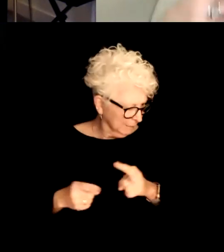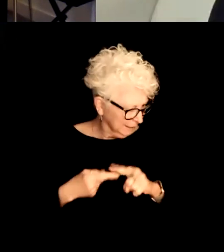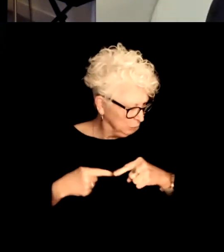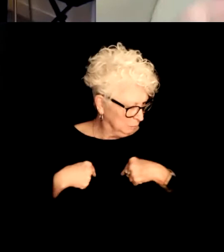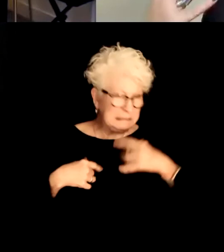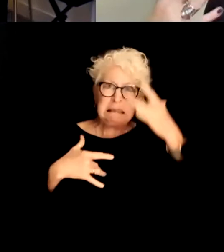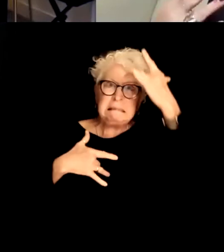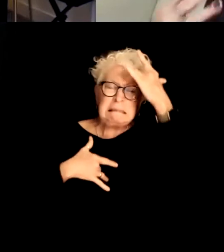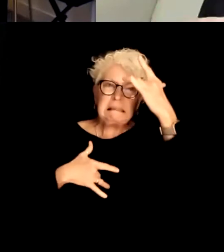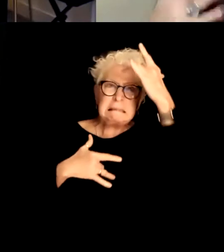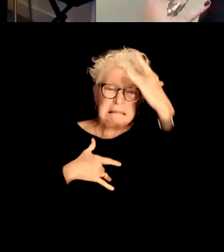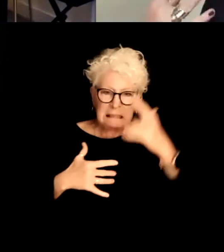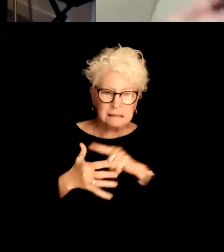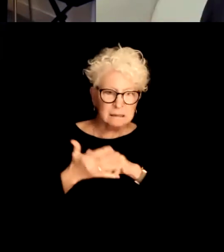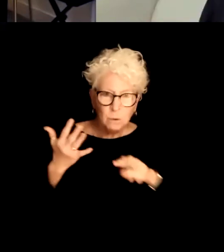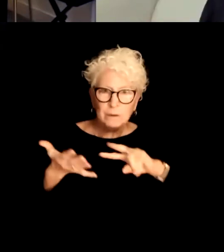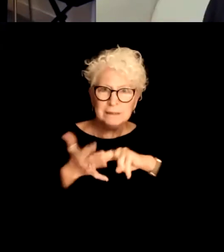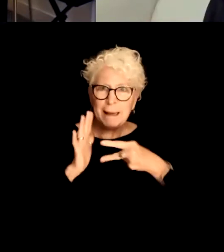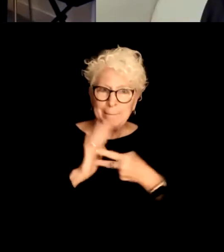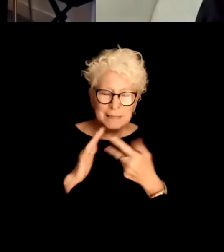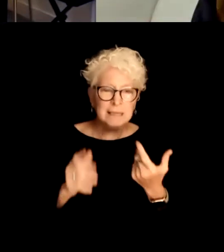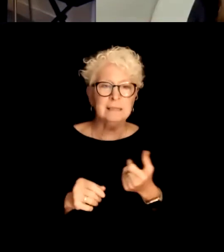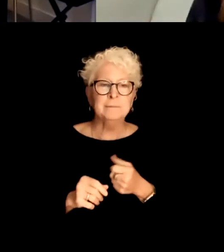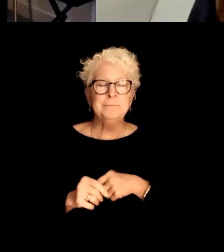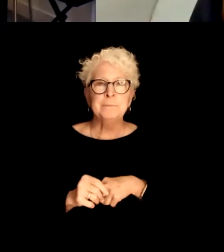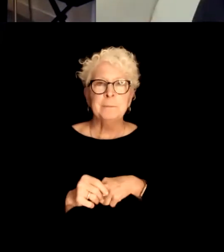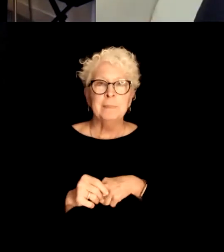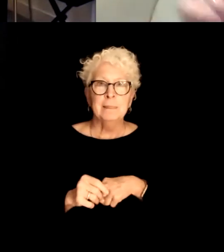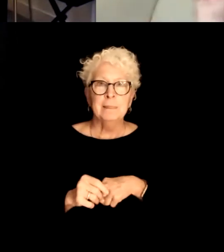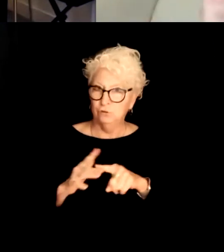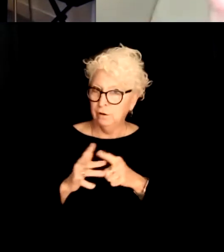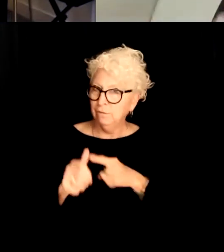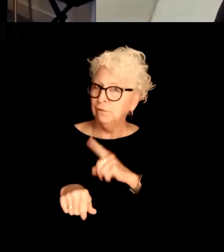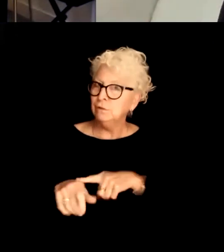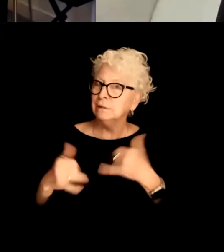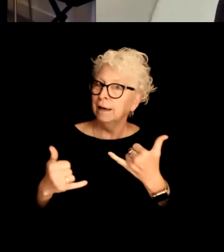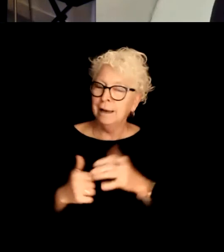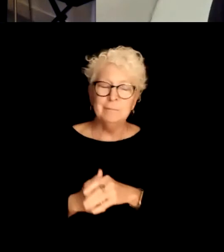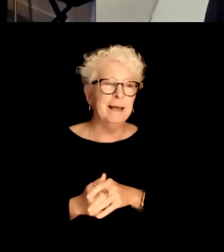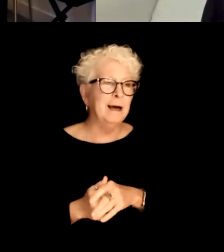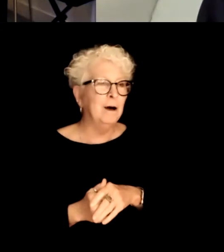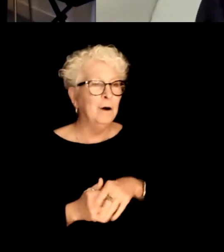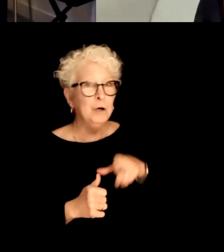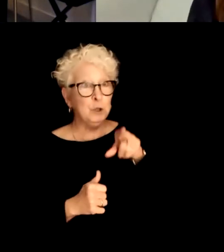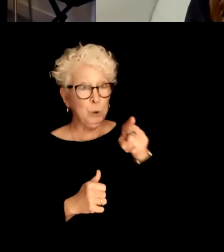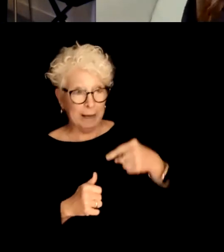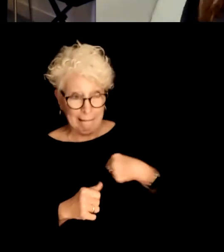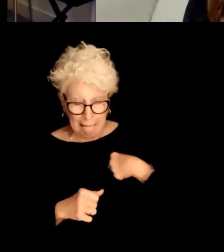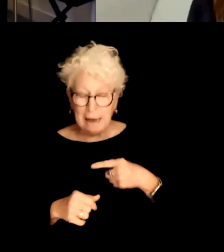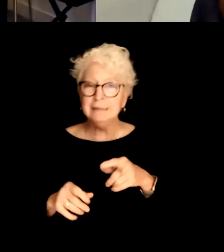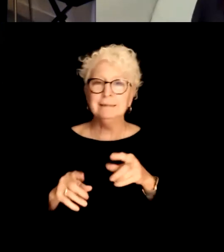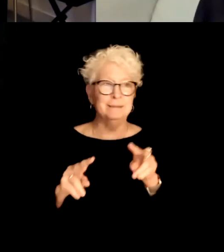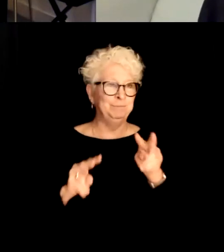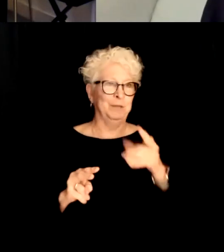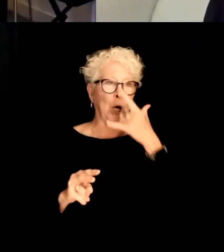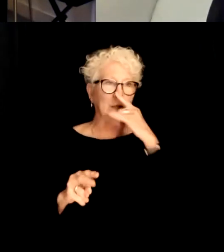might have, now I have this, I'm like, oh, they're all going to have connective tissue disorder. You just watch. Oh, there's a bunch of money